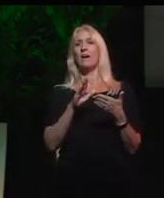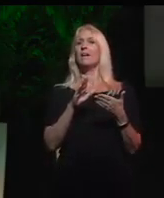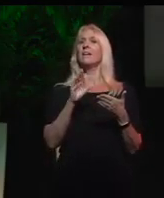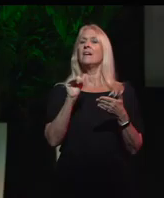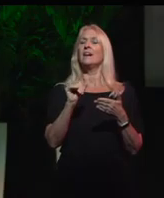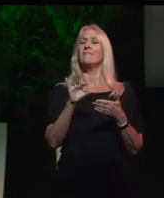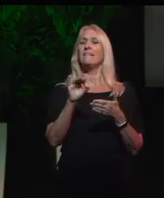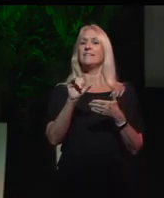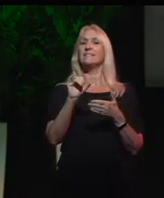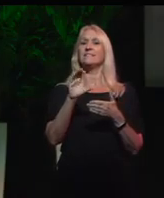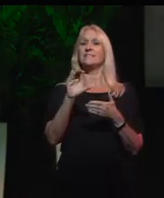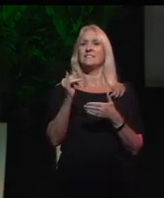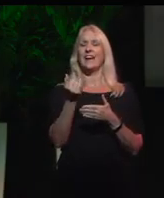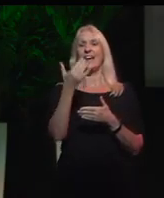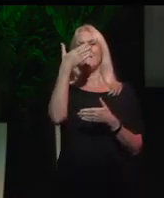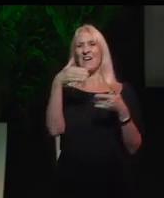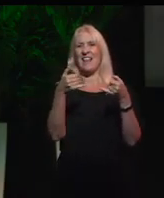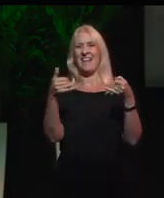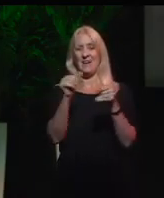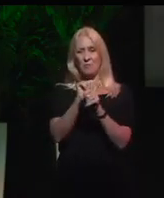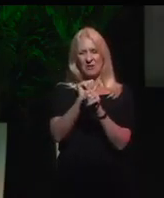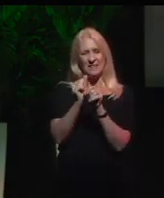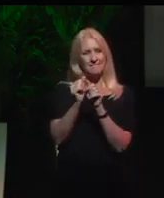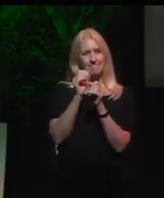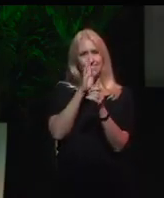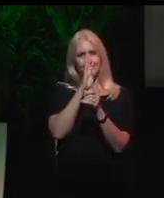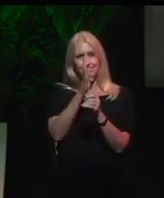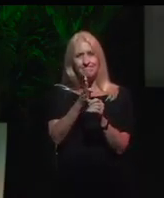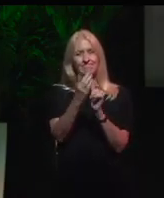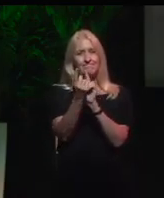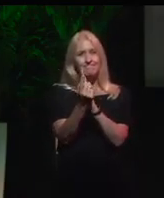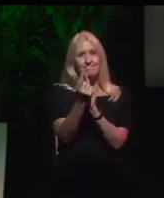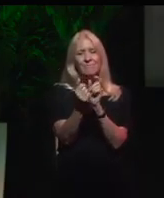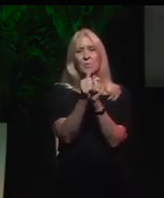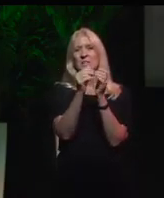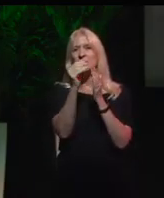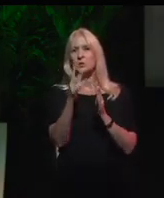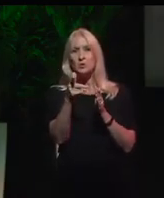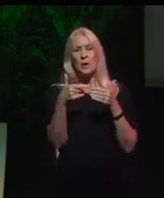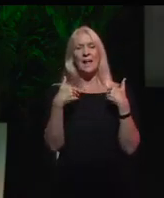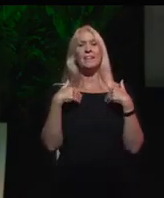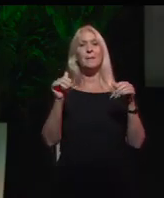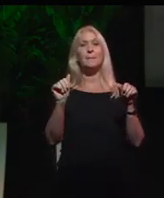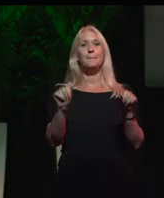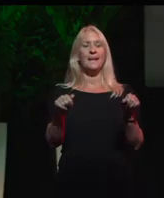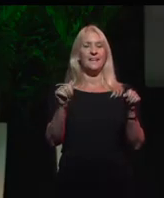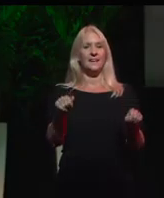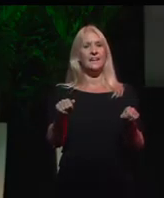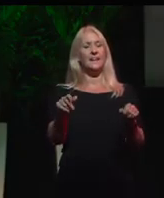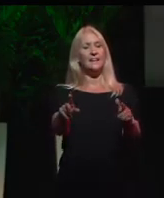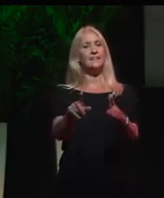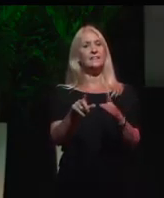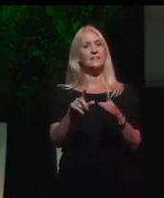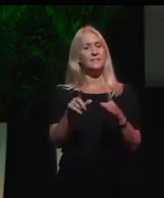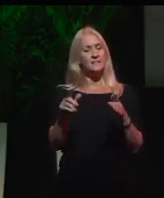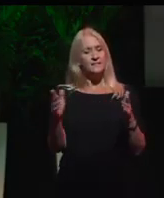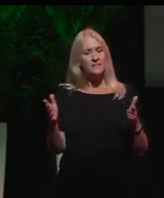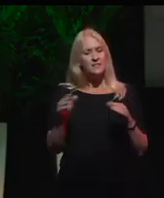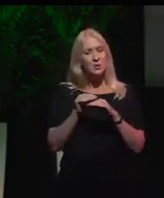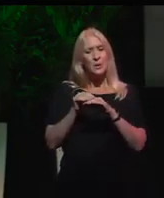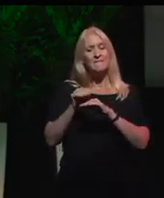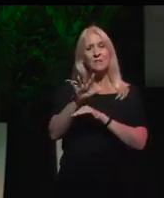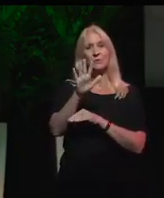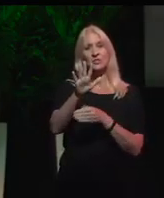working towards student success. You have the ability, whether you know it or not, to influence your students' decision